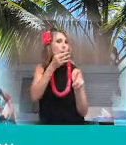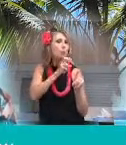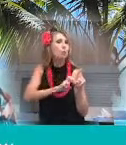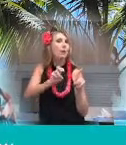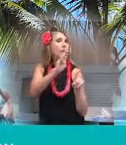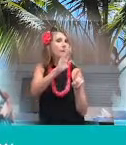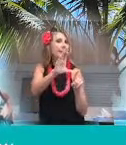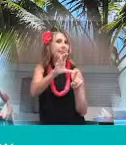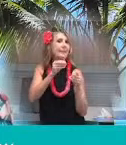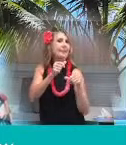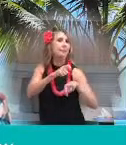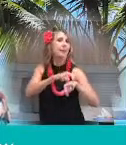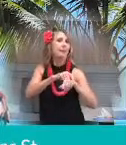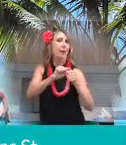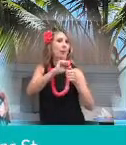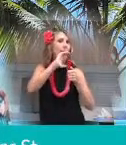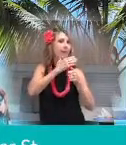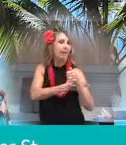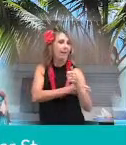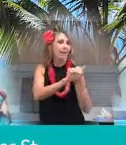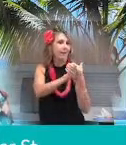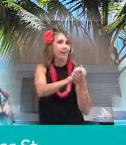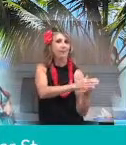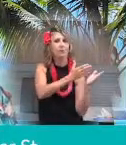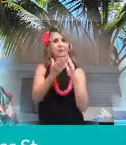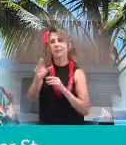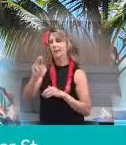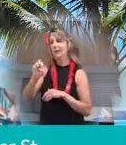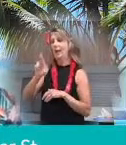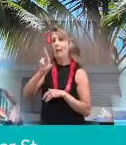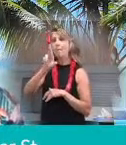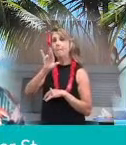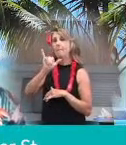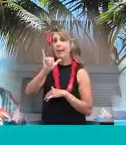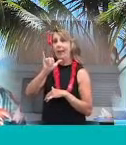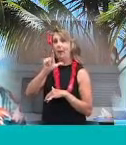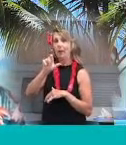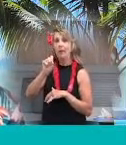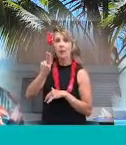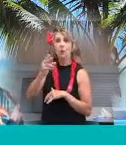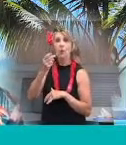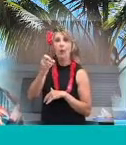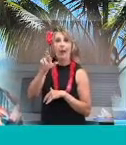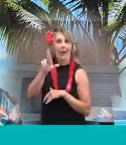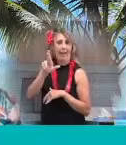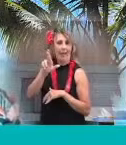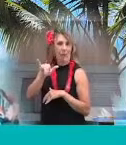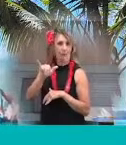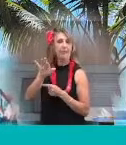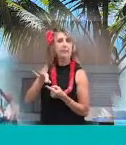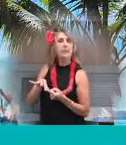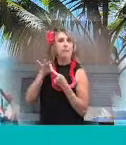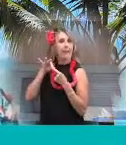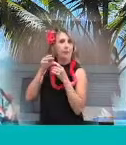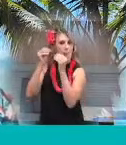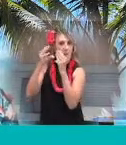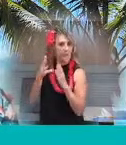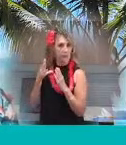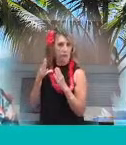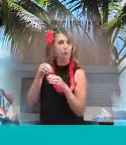Linda. And now, Mary Lou Henry, specialist teacher, St. Anne Sarnia and Holy Trinity.